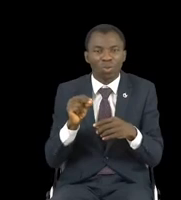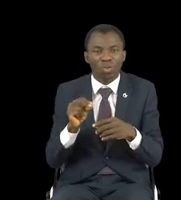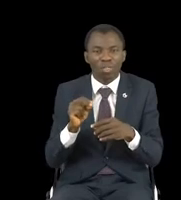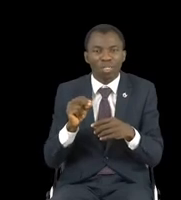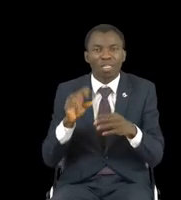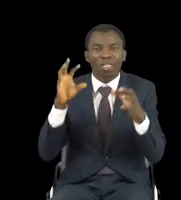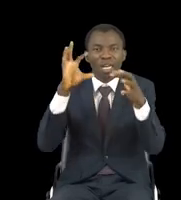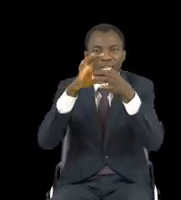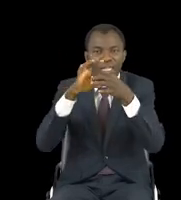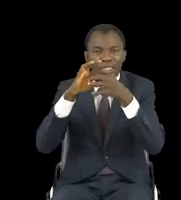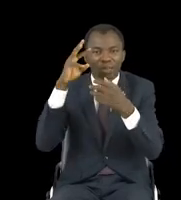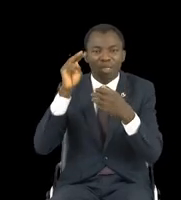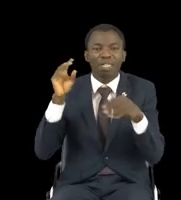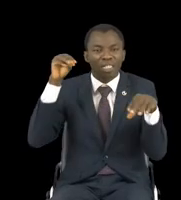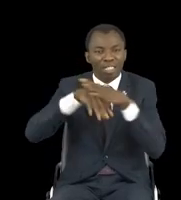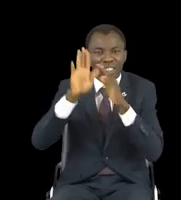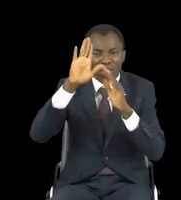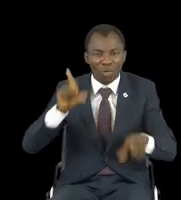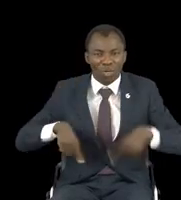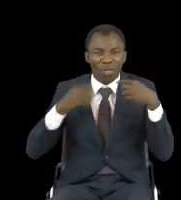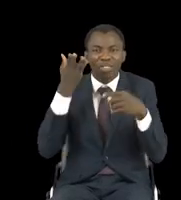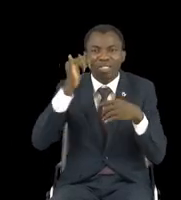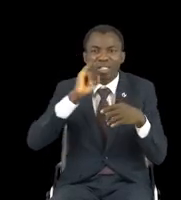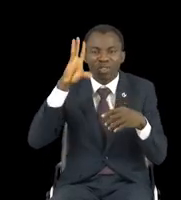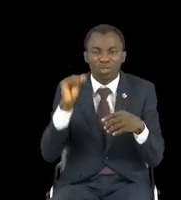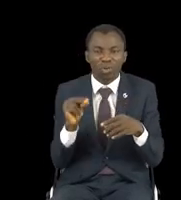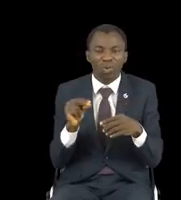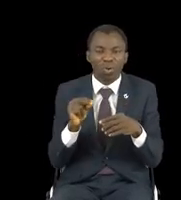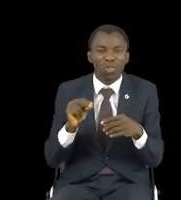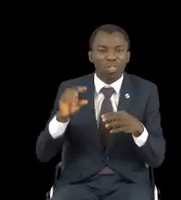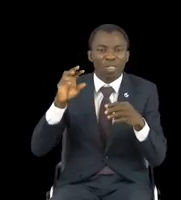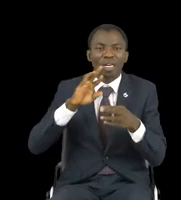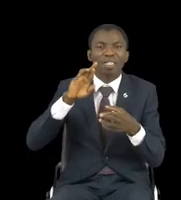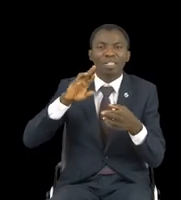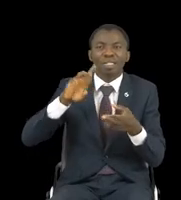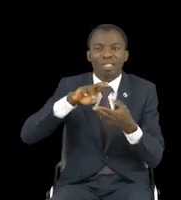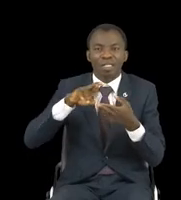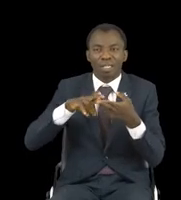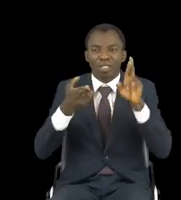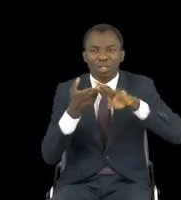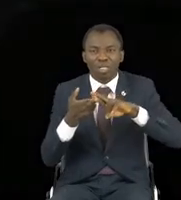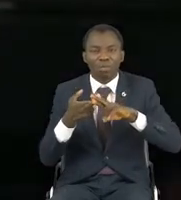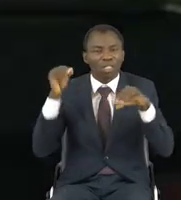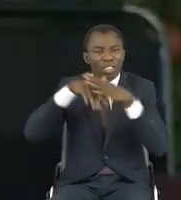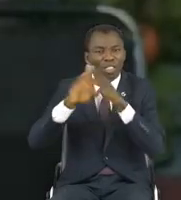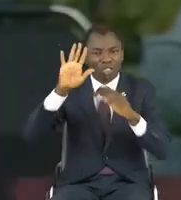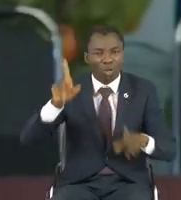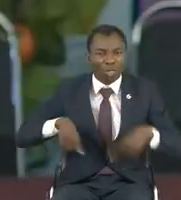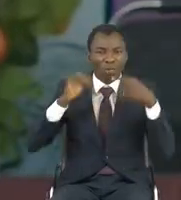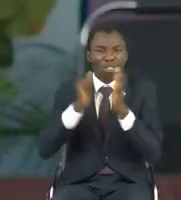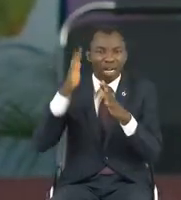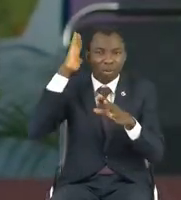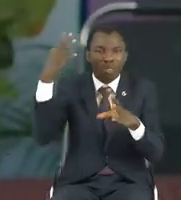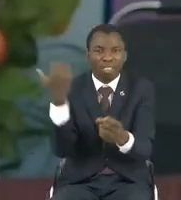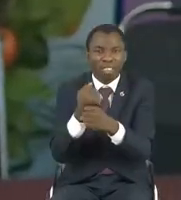attachment to your life, and there is no affiliation with your life that shall take the place of